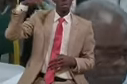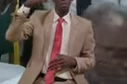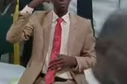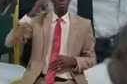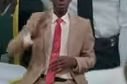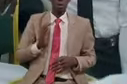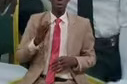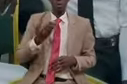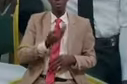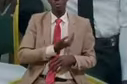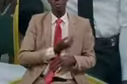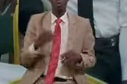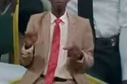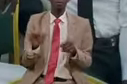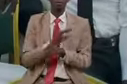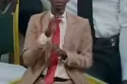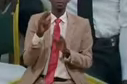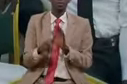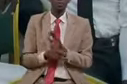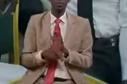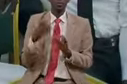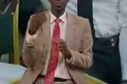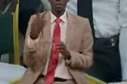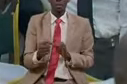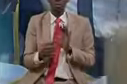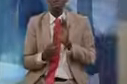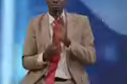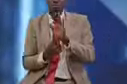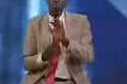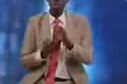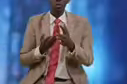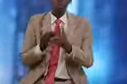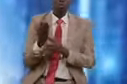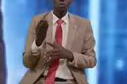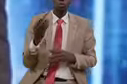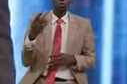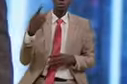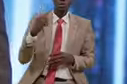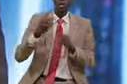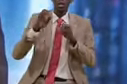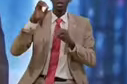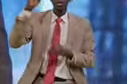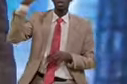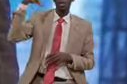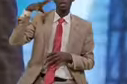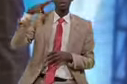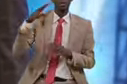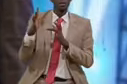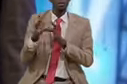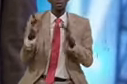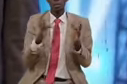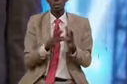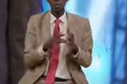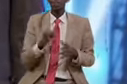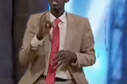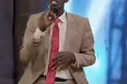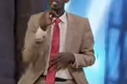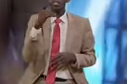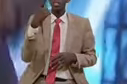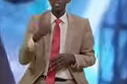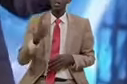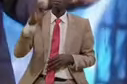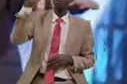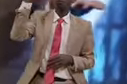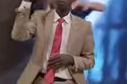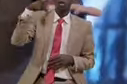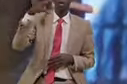the revelation through the light. Jesus Christ is the light of